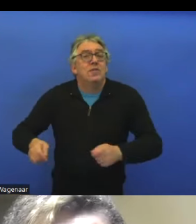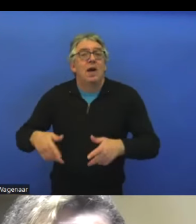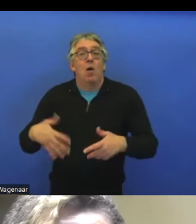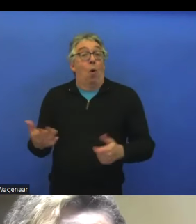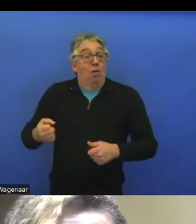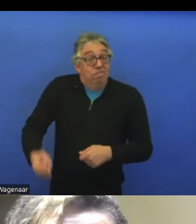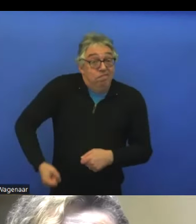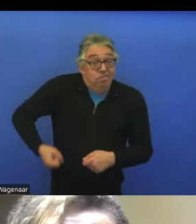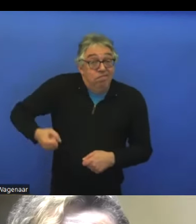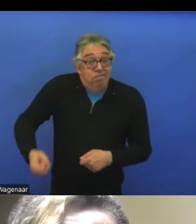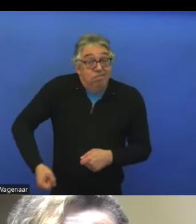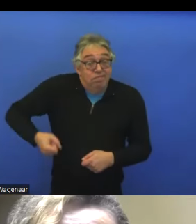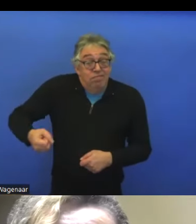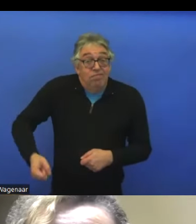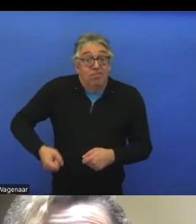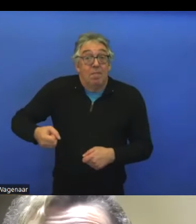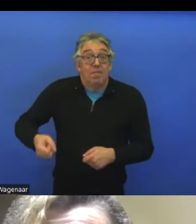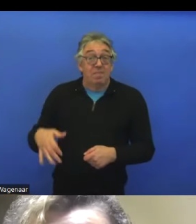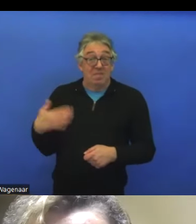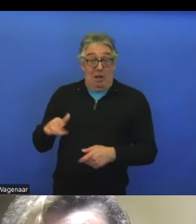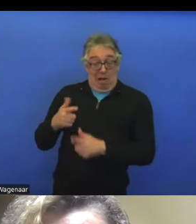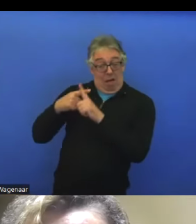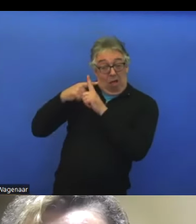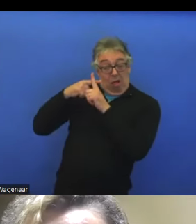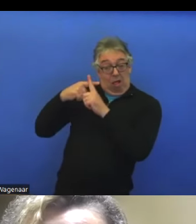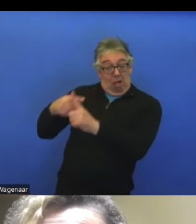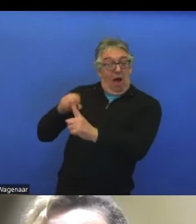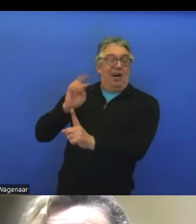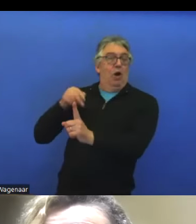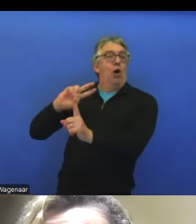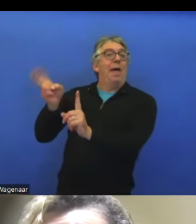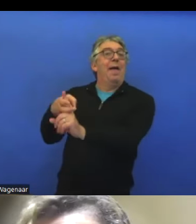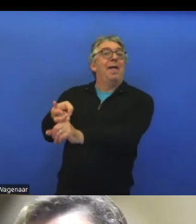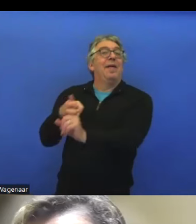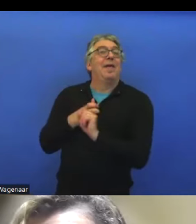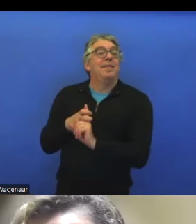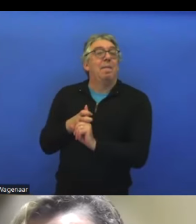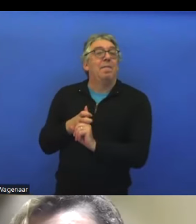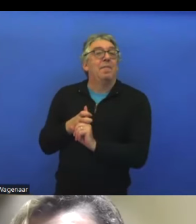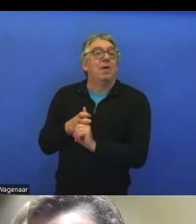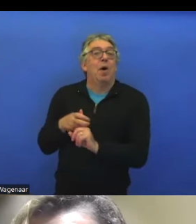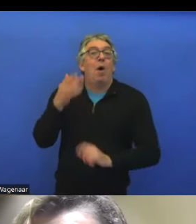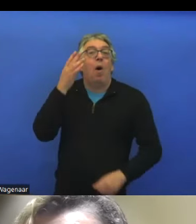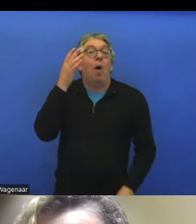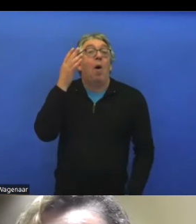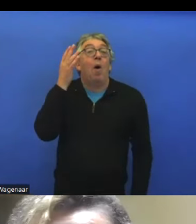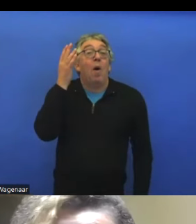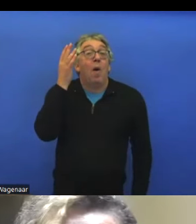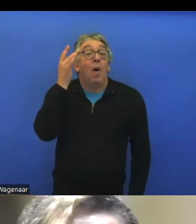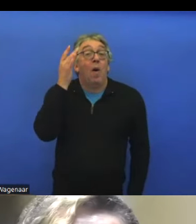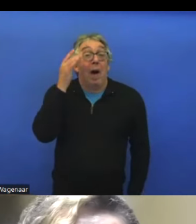crutches, would be targeted for kidnapping because of their perceived vulnerability.